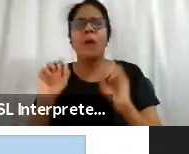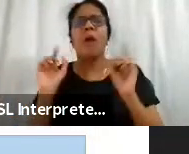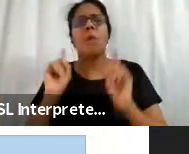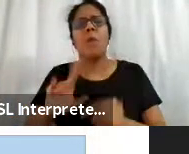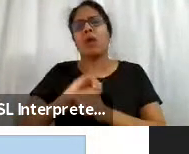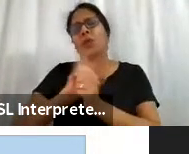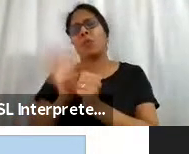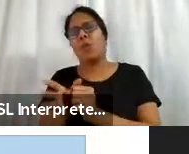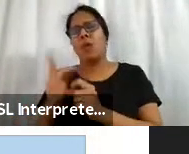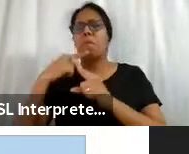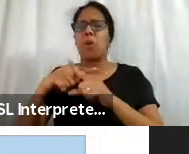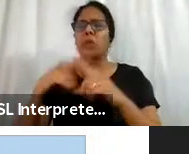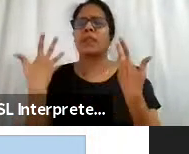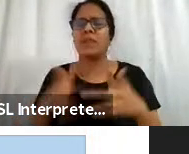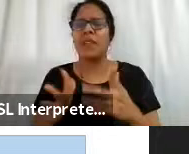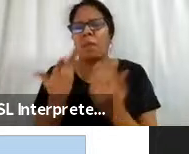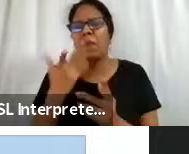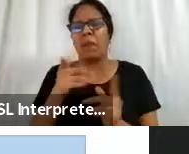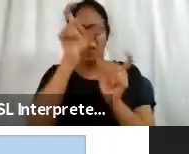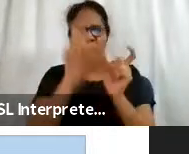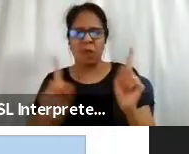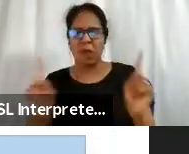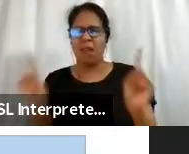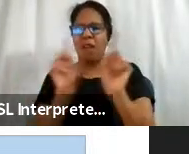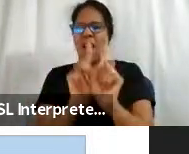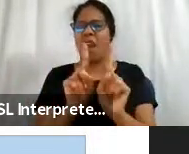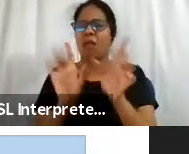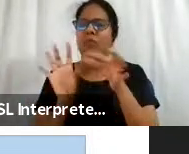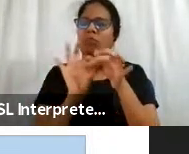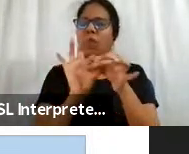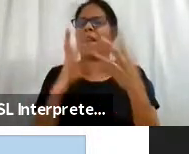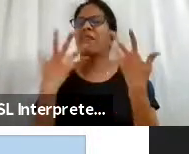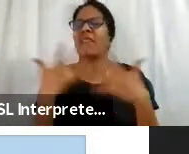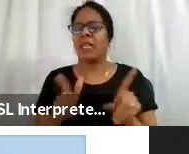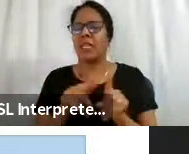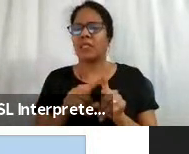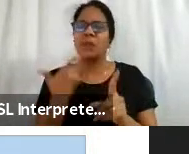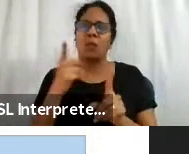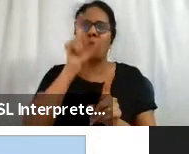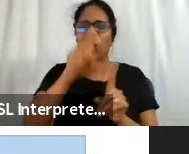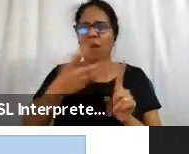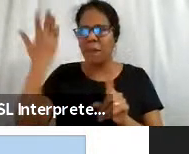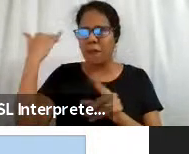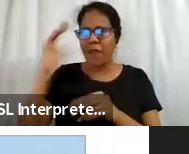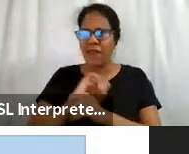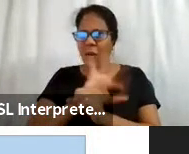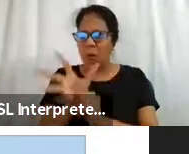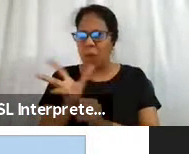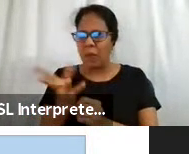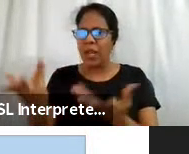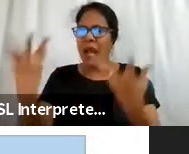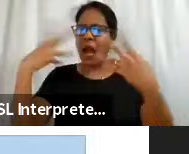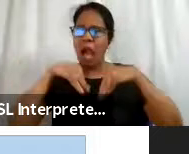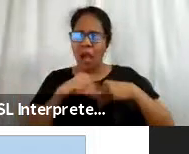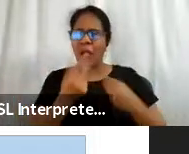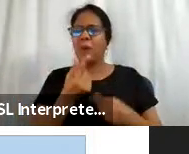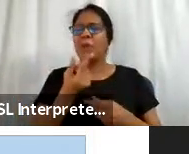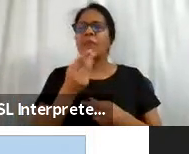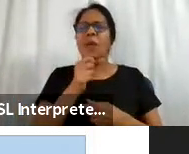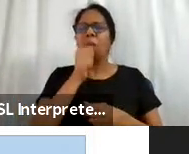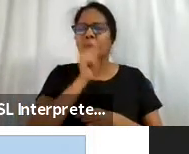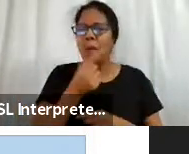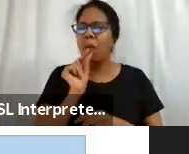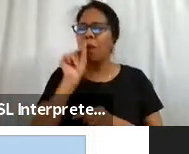eligible for home isolation, or anybody who's exposed to the infectious secretions of a positive